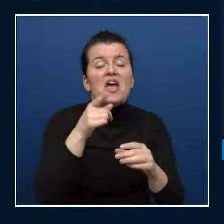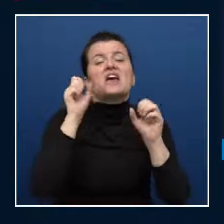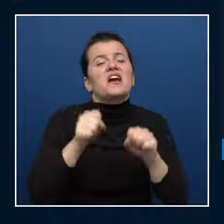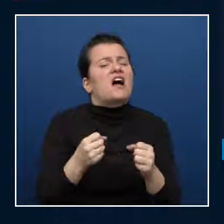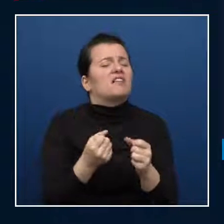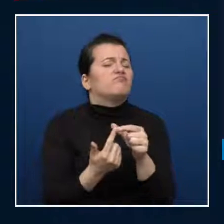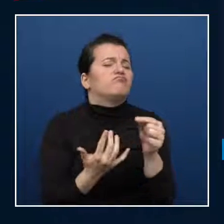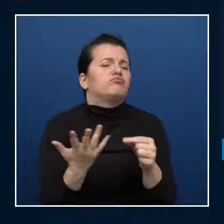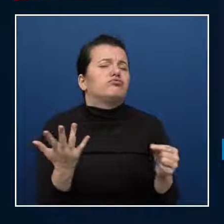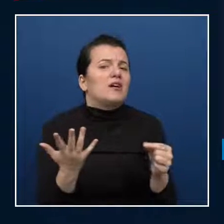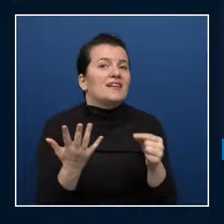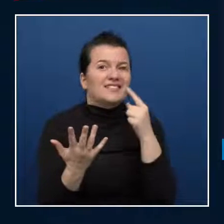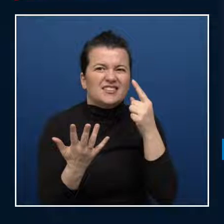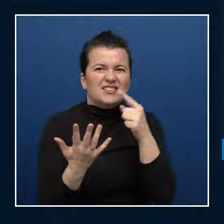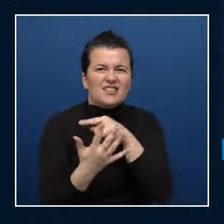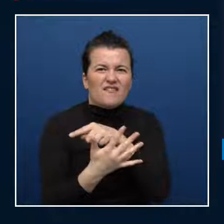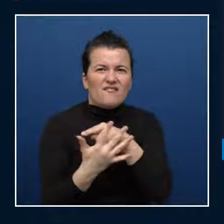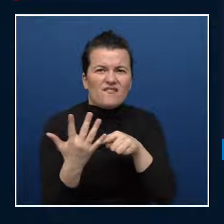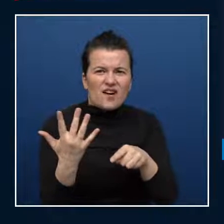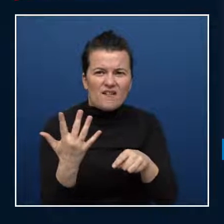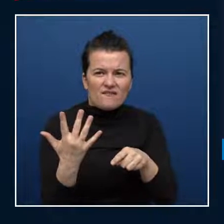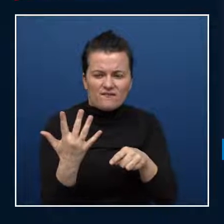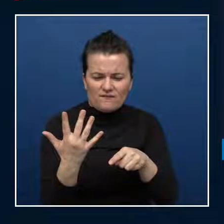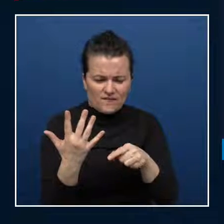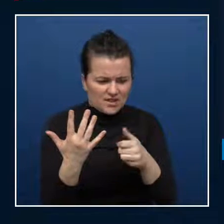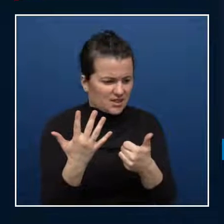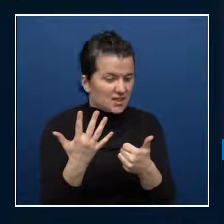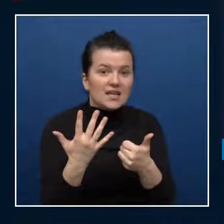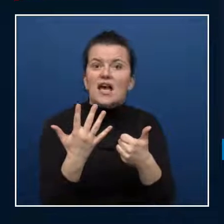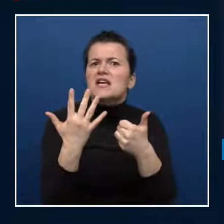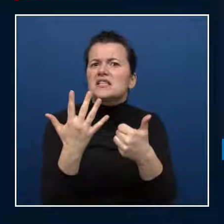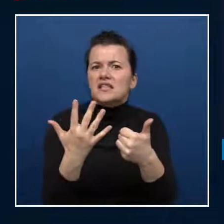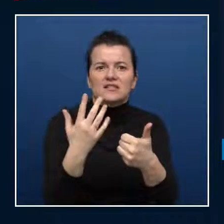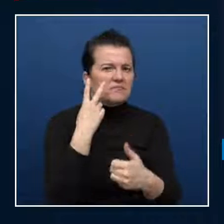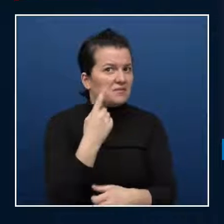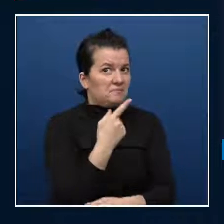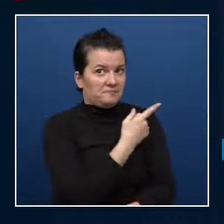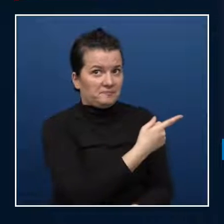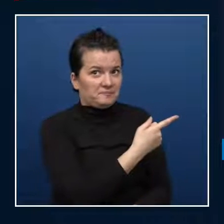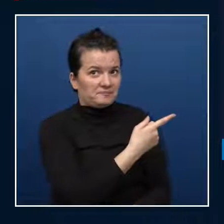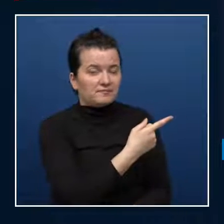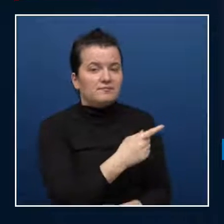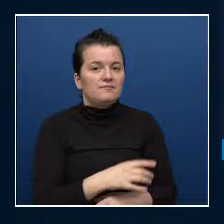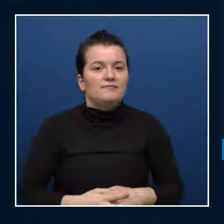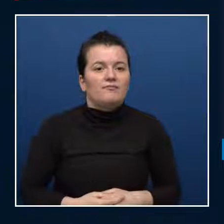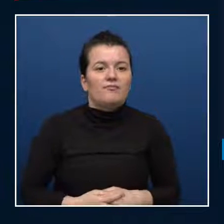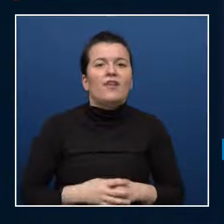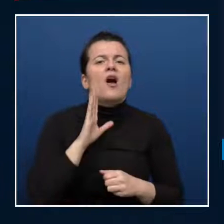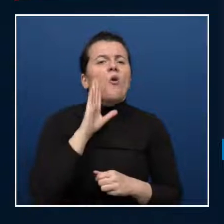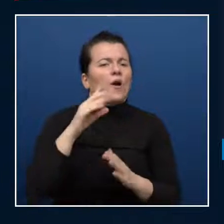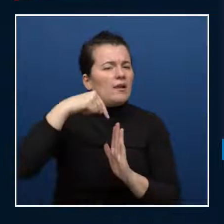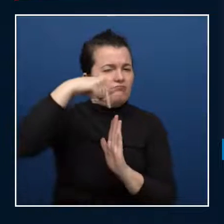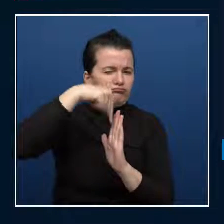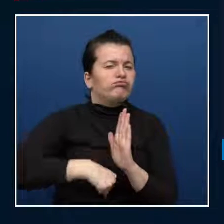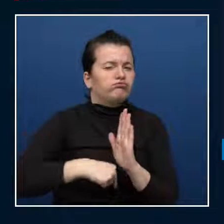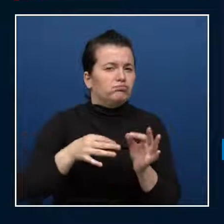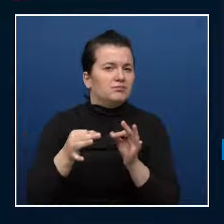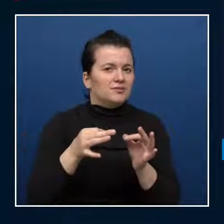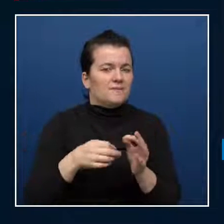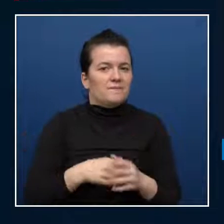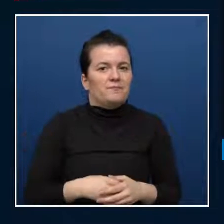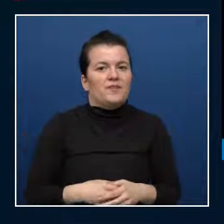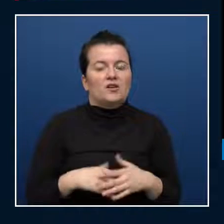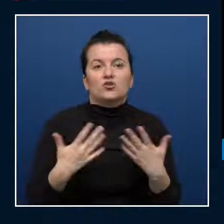5 or 6 different routing types here as well, and we'll be talking about them in more detail. What the Traffic